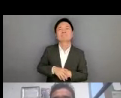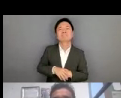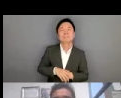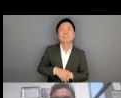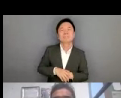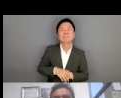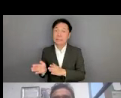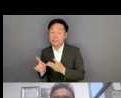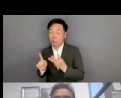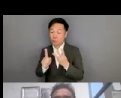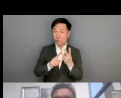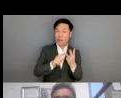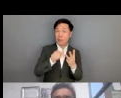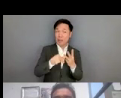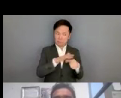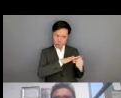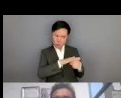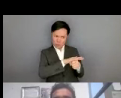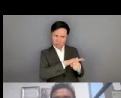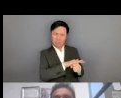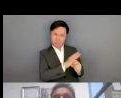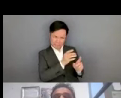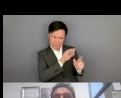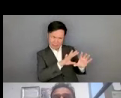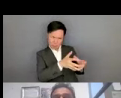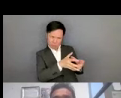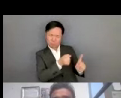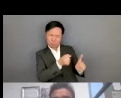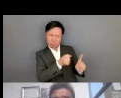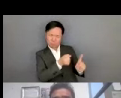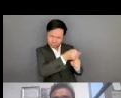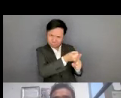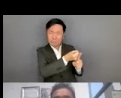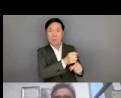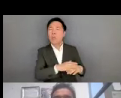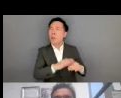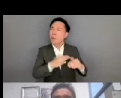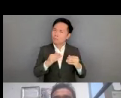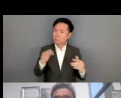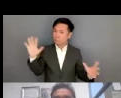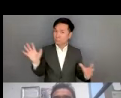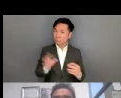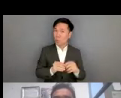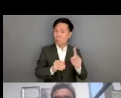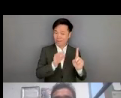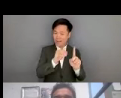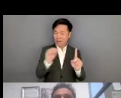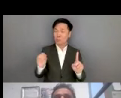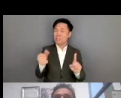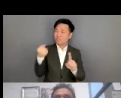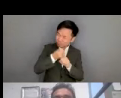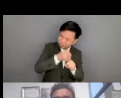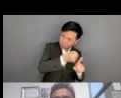level advocacy meetings. Actually, we conducted more than 100 advocacy meetings within a